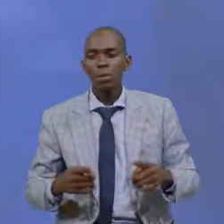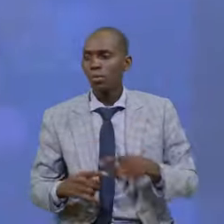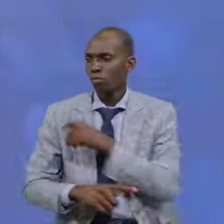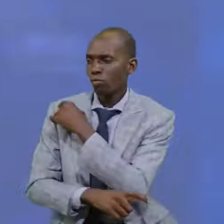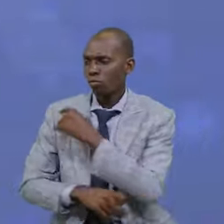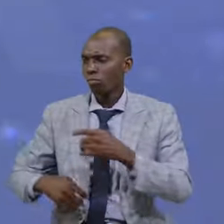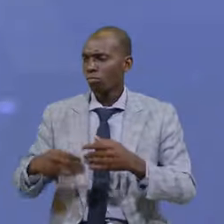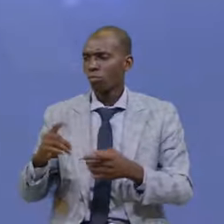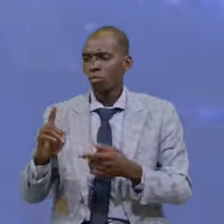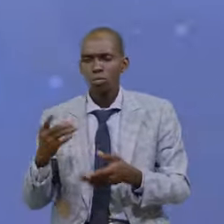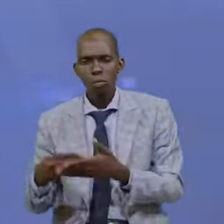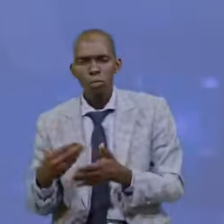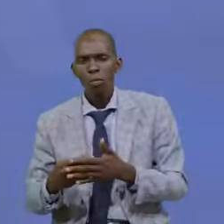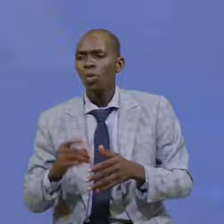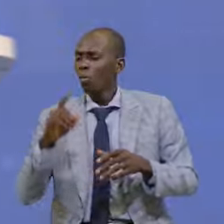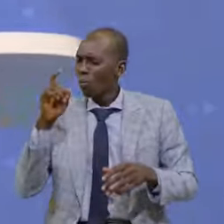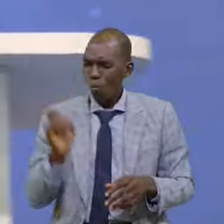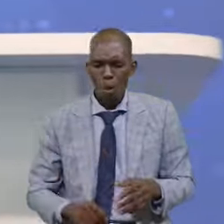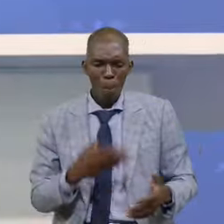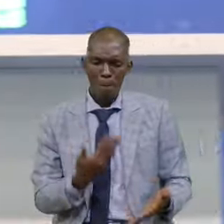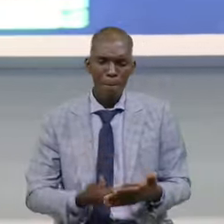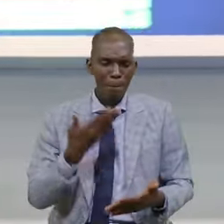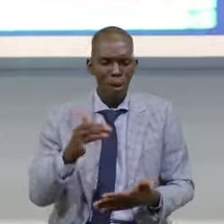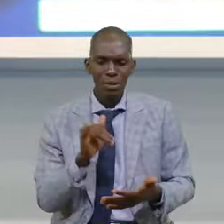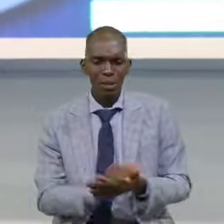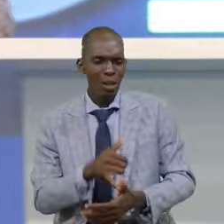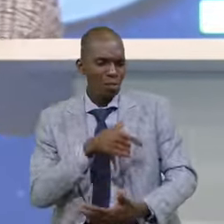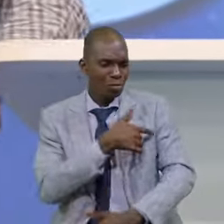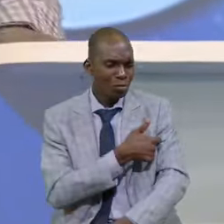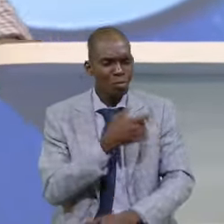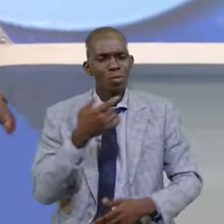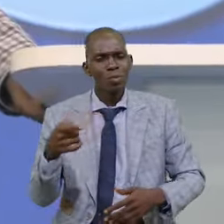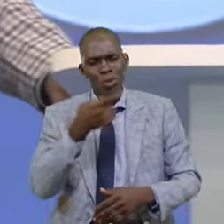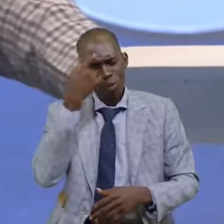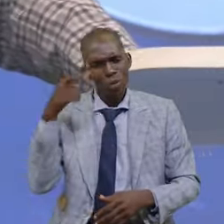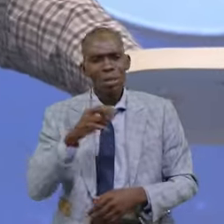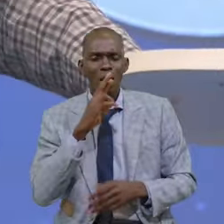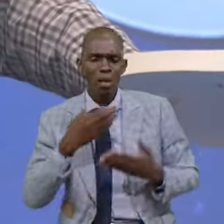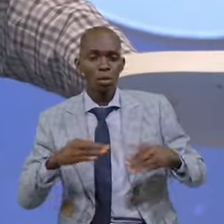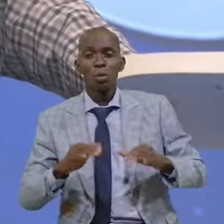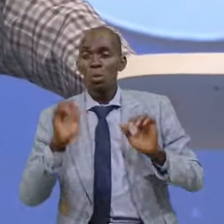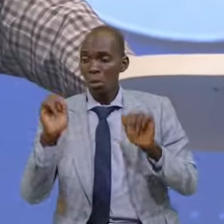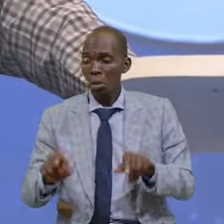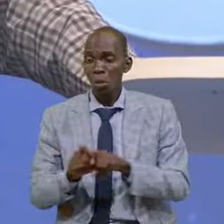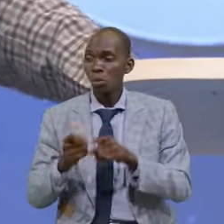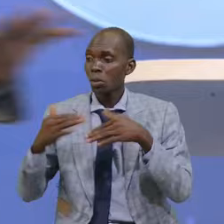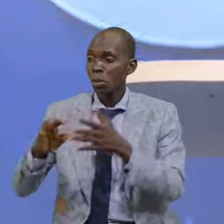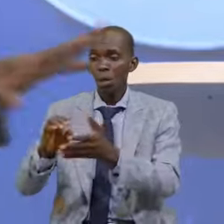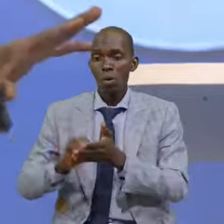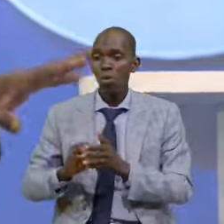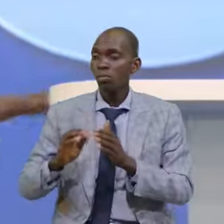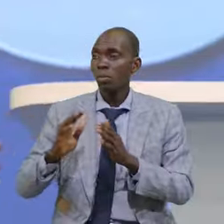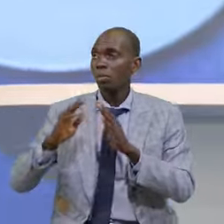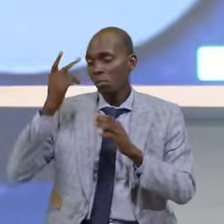for other, they must get the drugs somehow. They're sold. They can sell the property of their parents. They